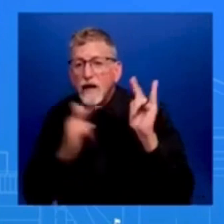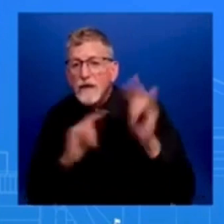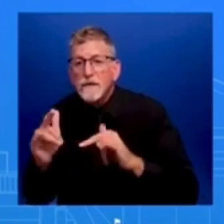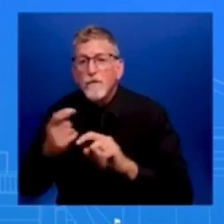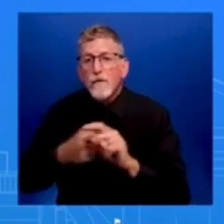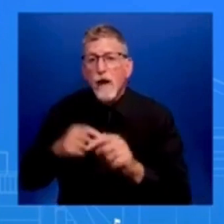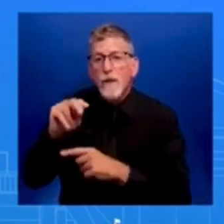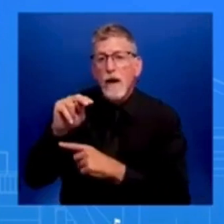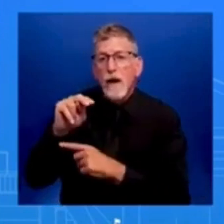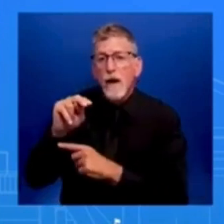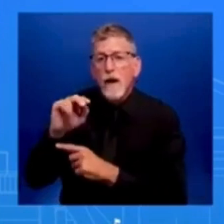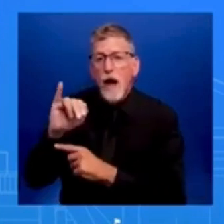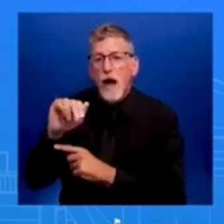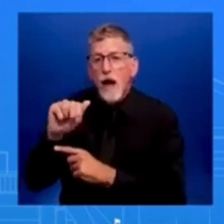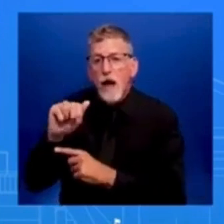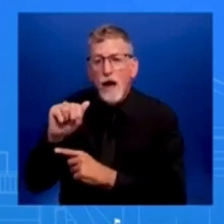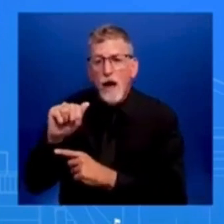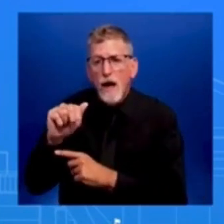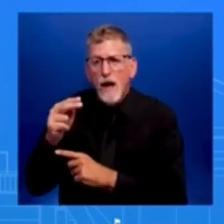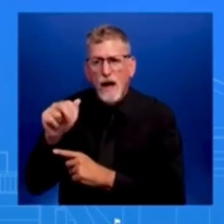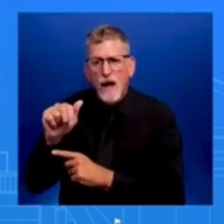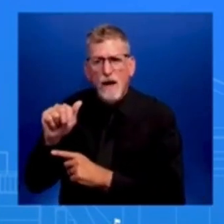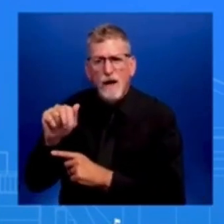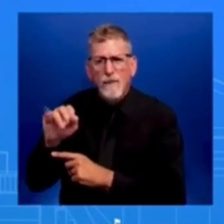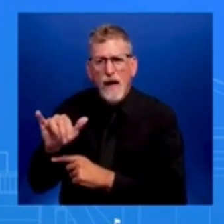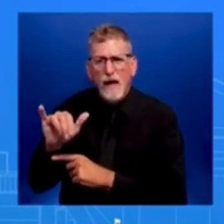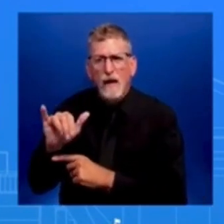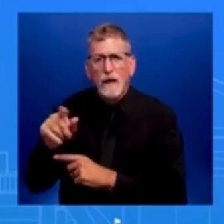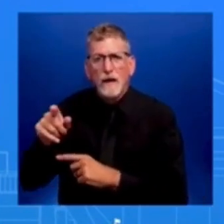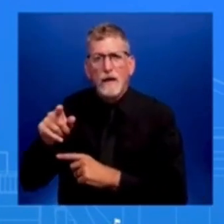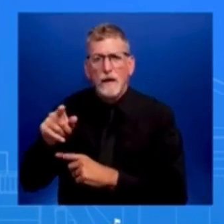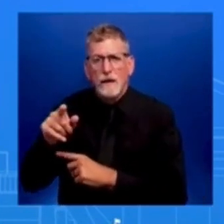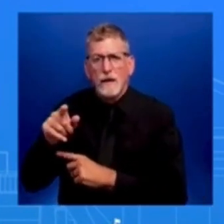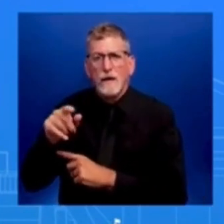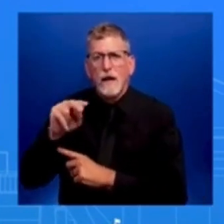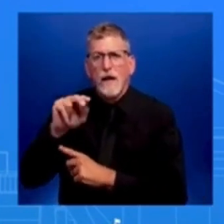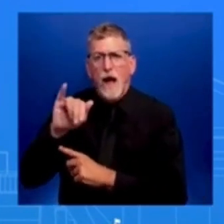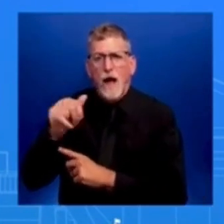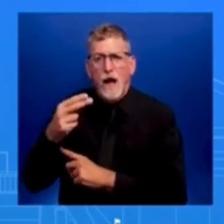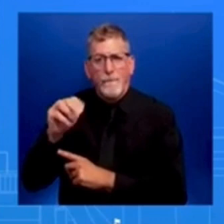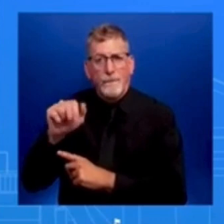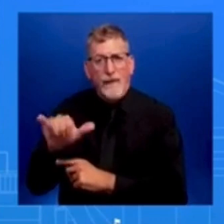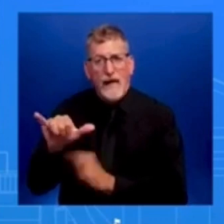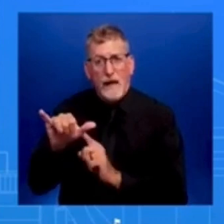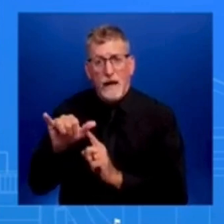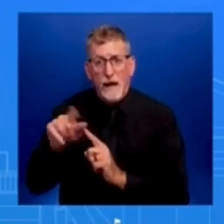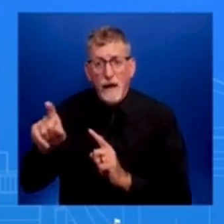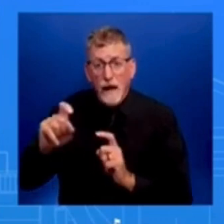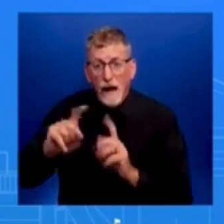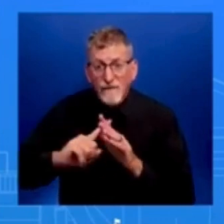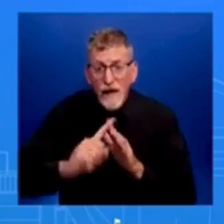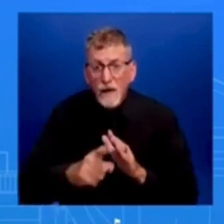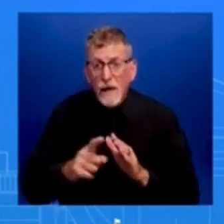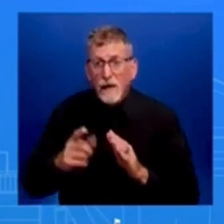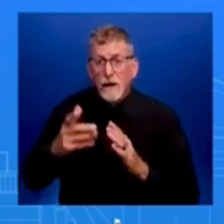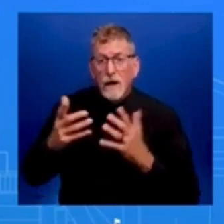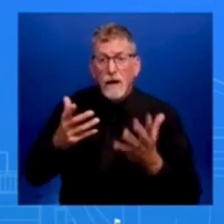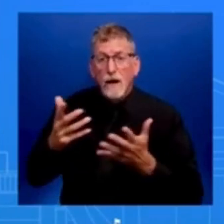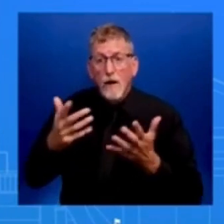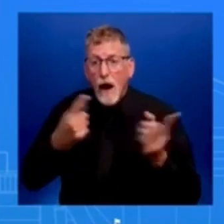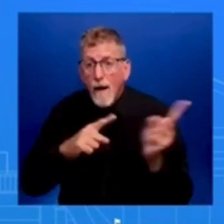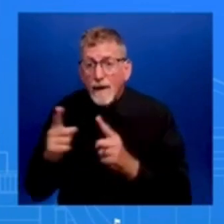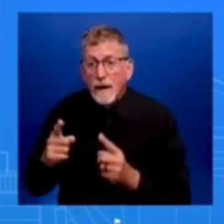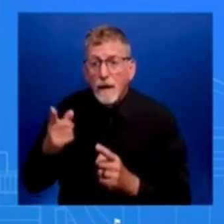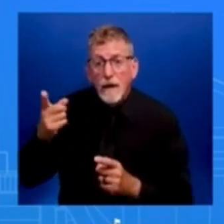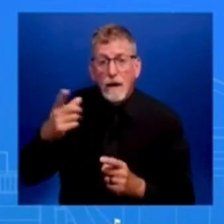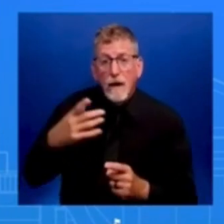confirmed this? And two, does this hamper future rescue or evacuation efforts in the short term? So look, just a couple of things on that.